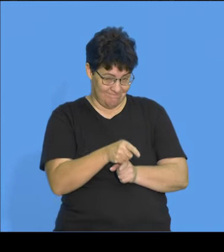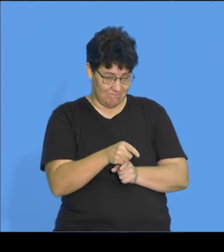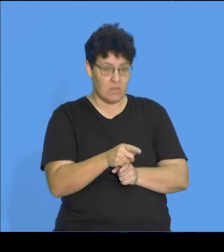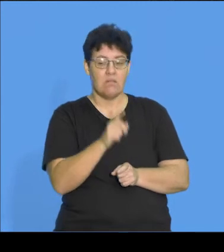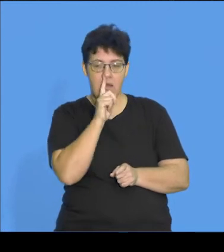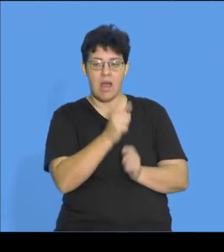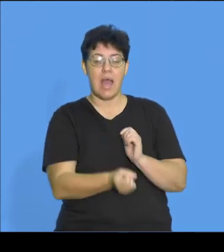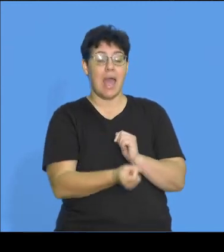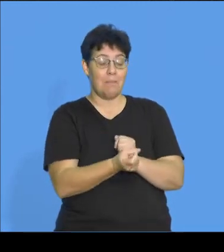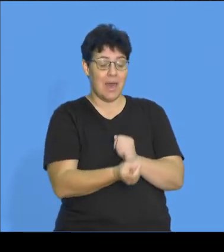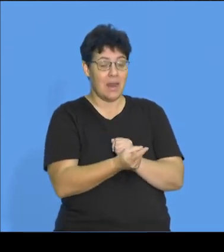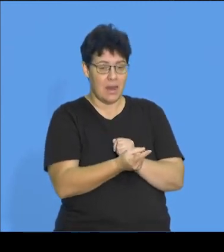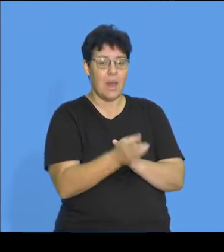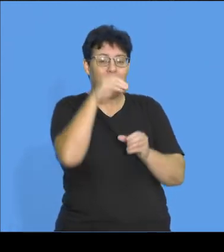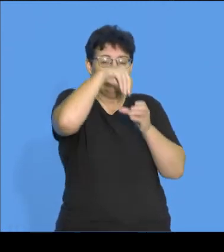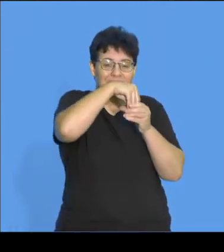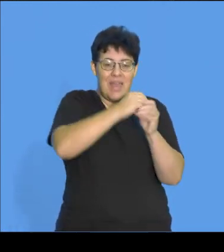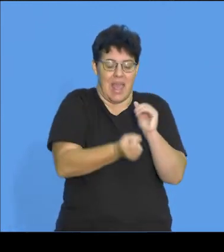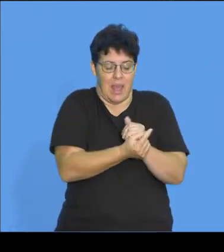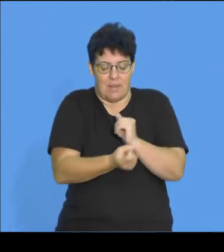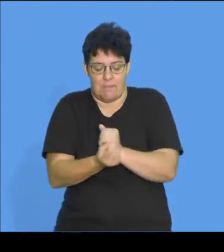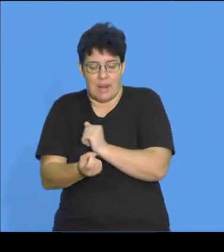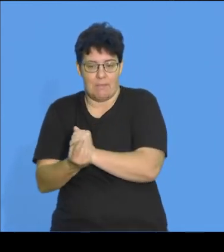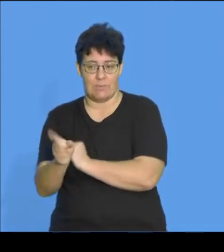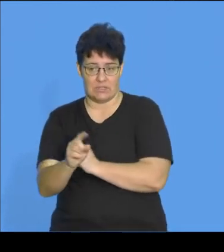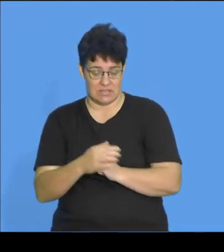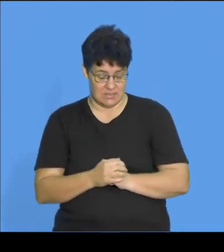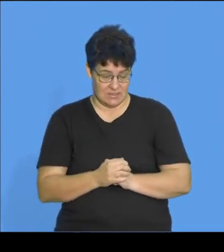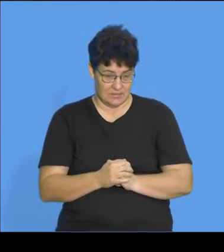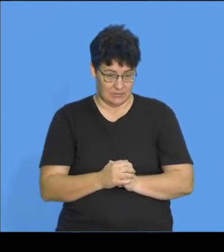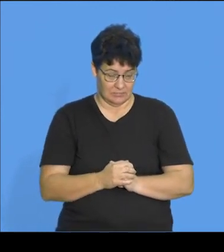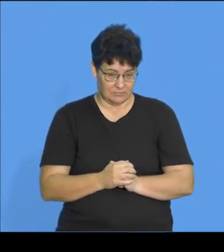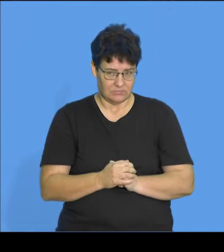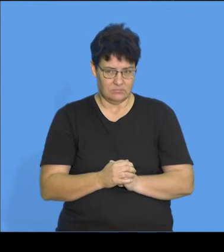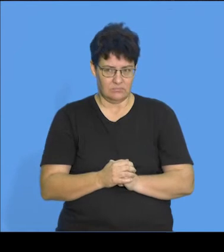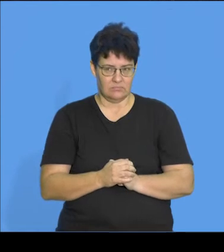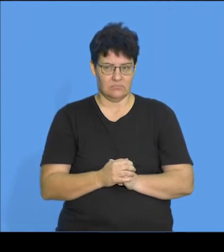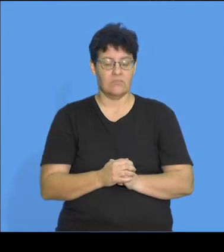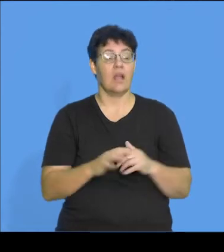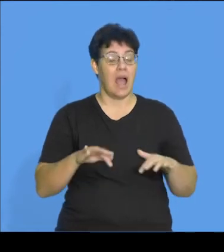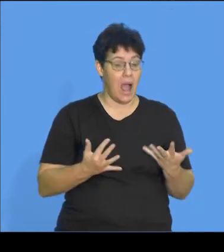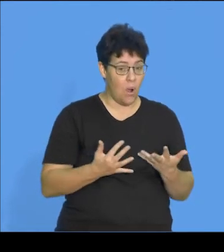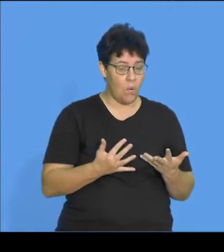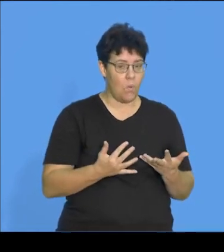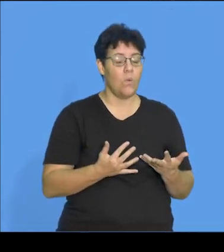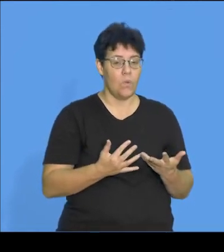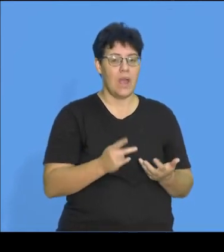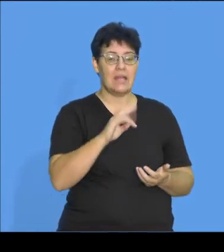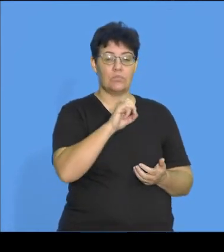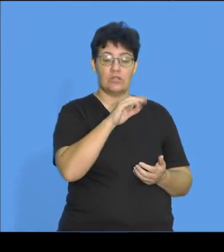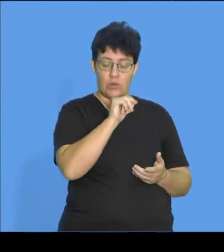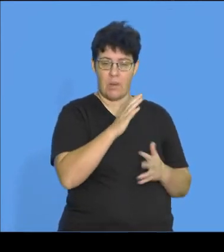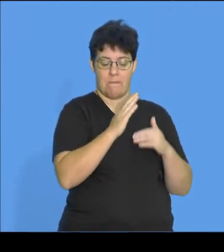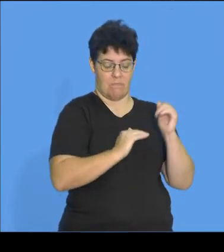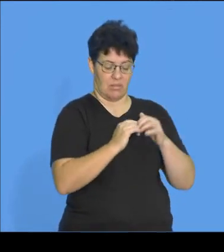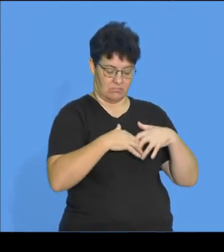that occur within the endometrium. Let's try and understand what happens during the build-up of the endometrium. So we